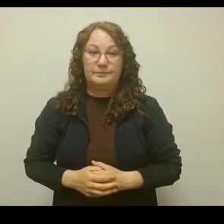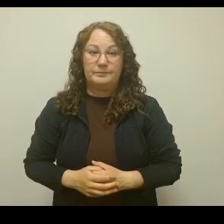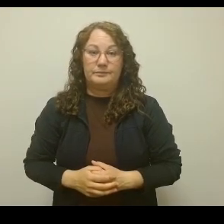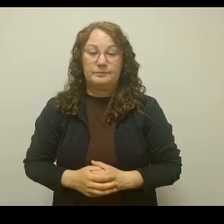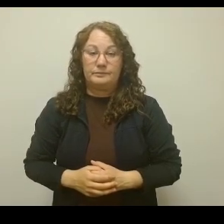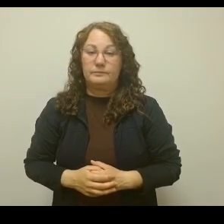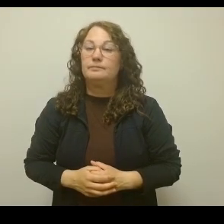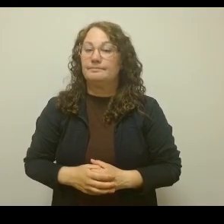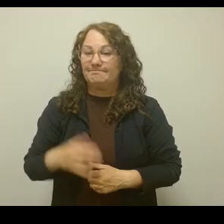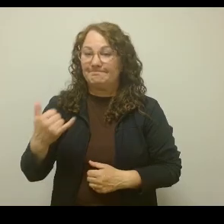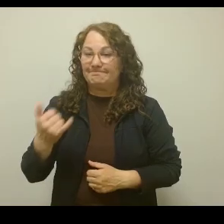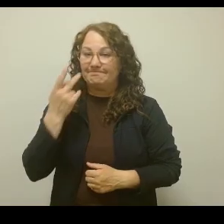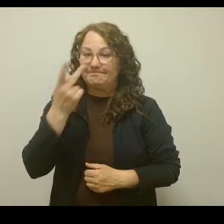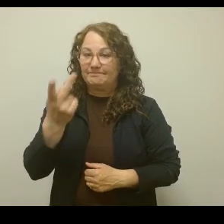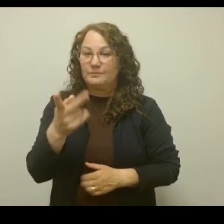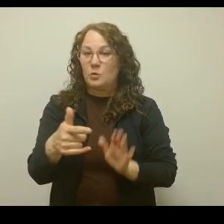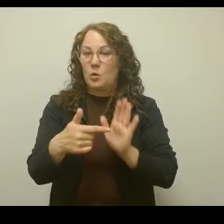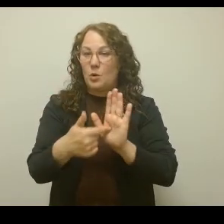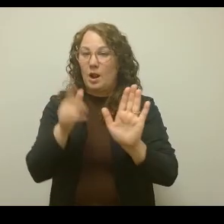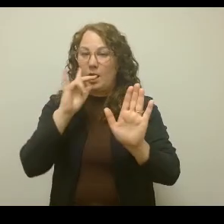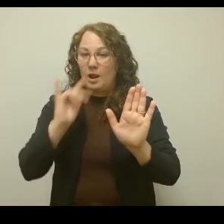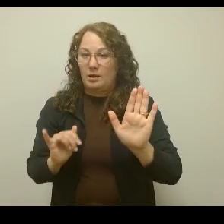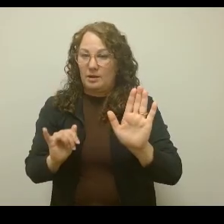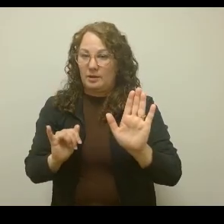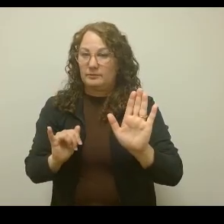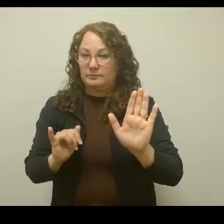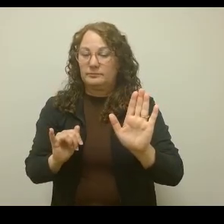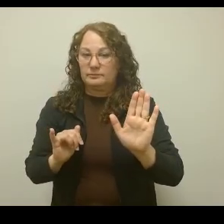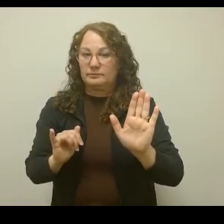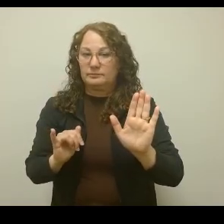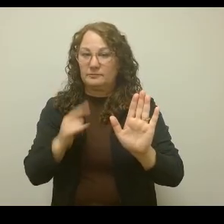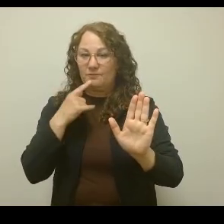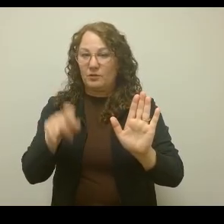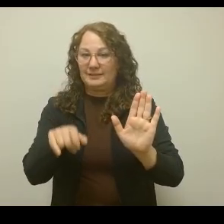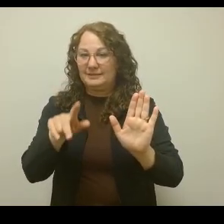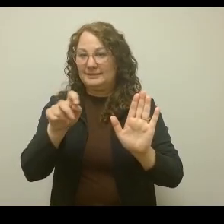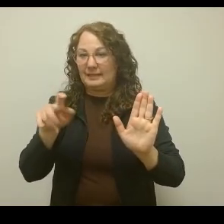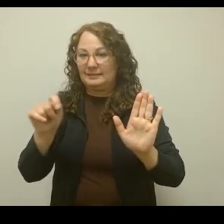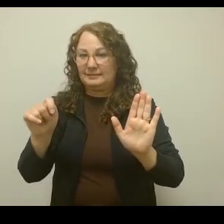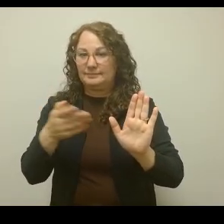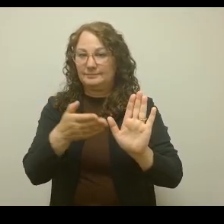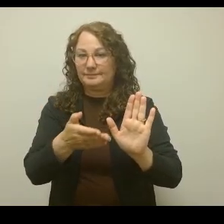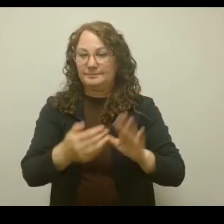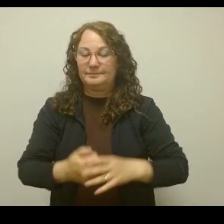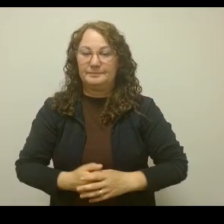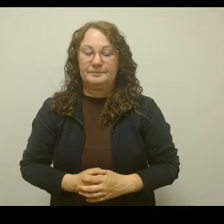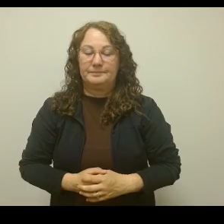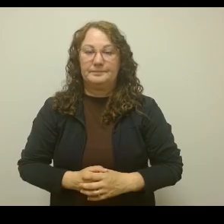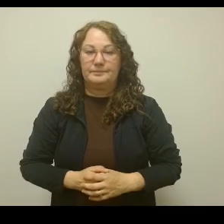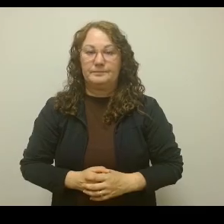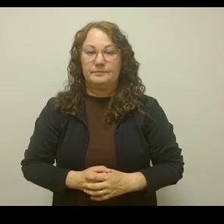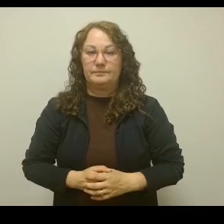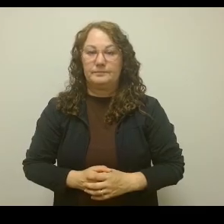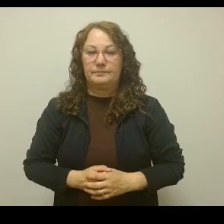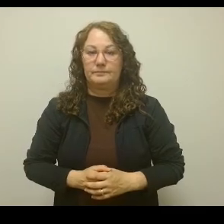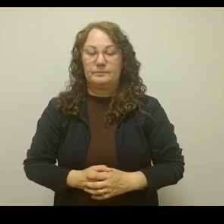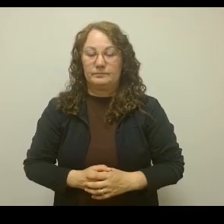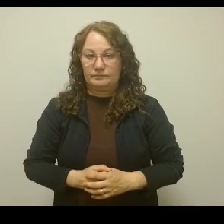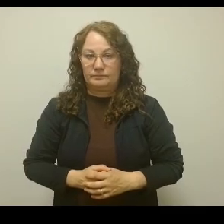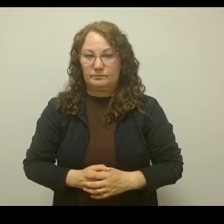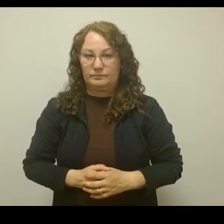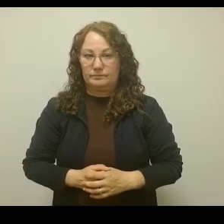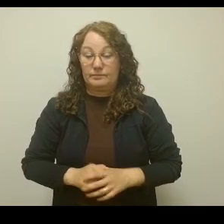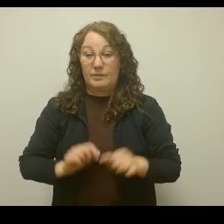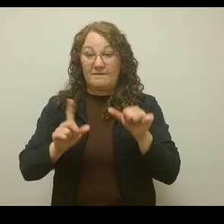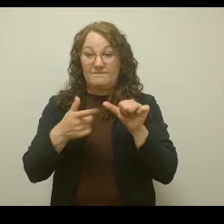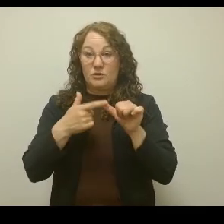So let's have a look at what this might look like for this particular text example. So I've put that